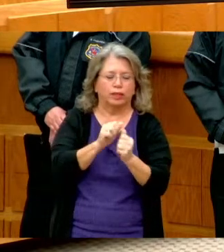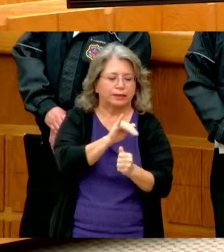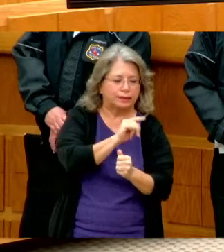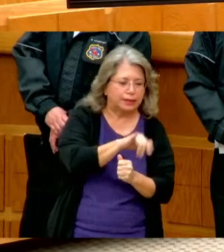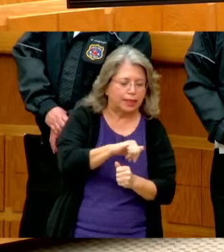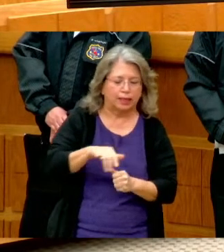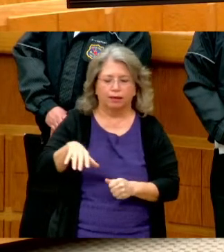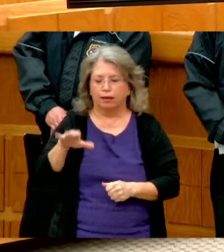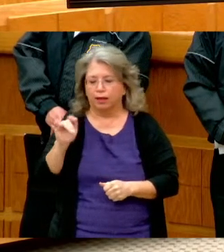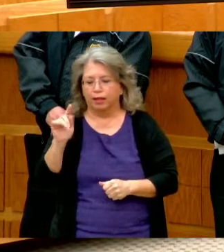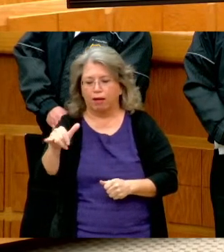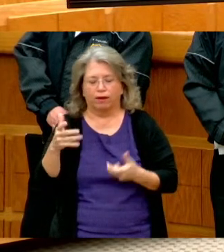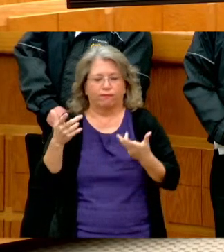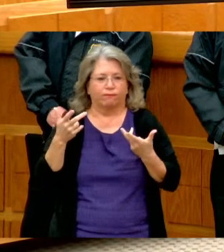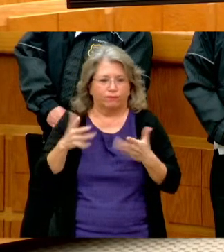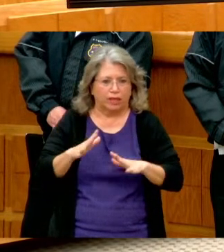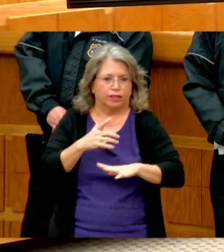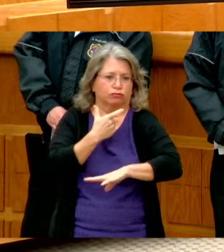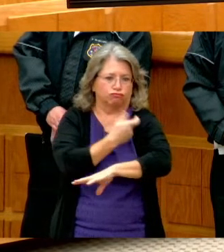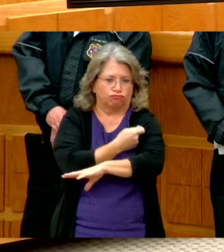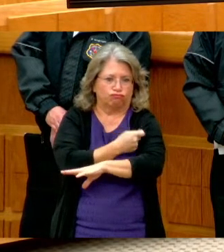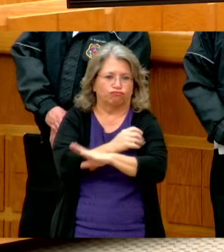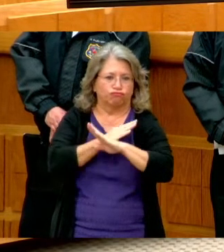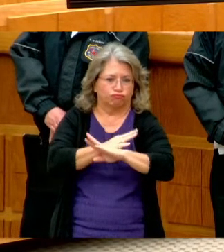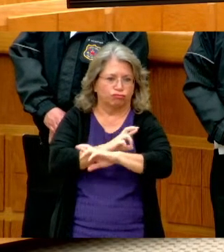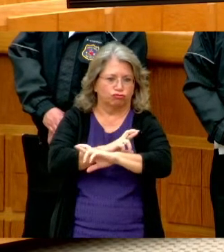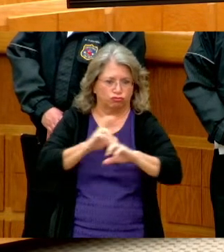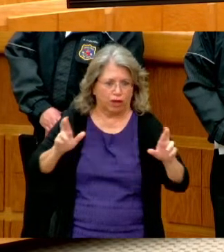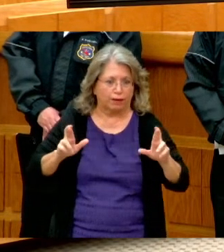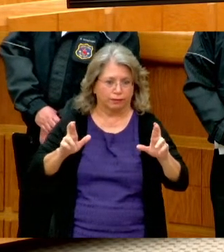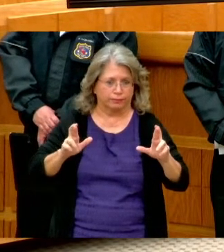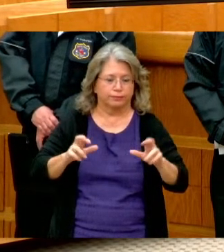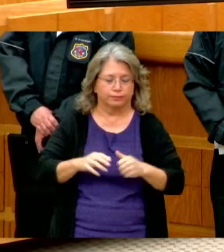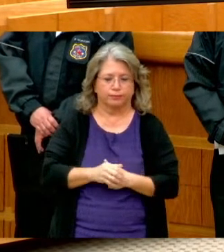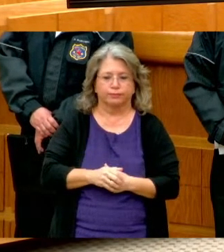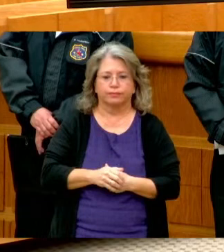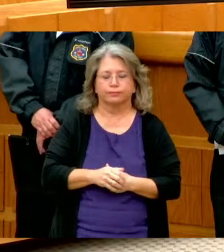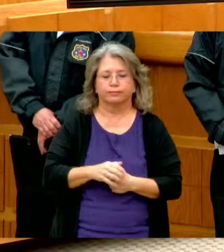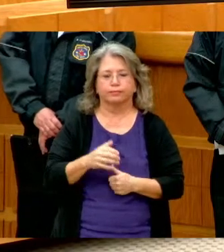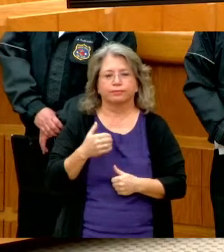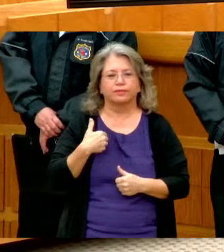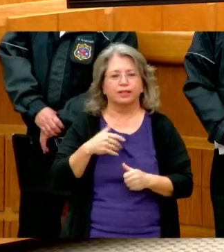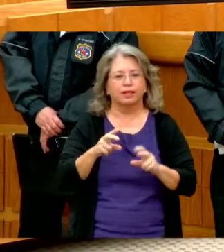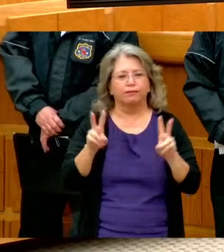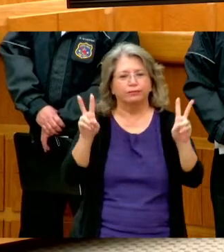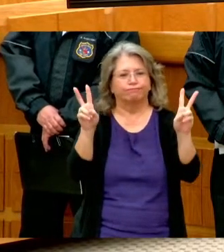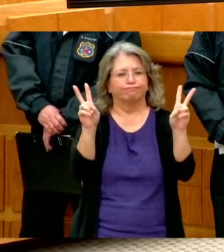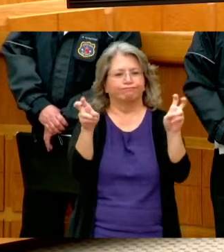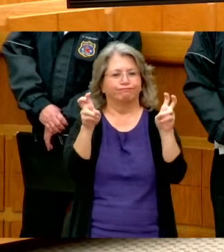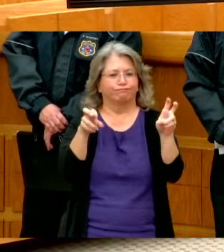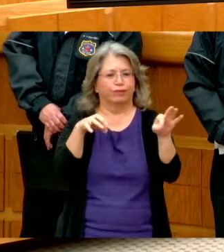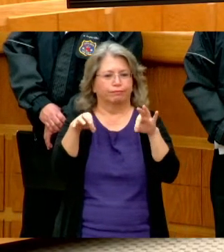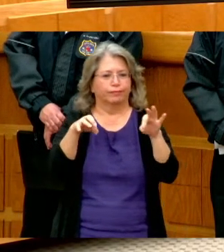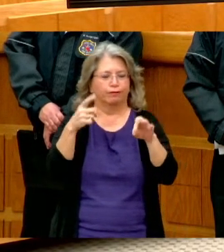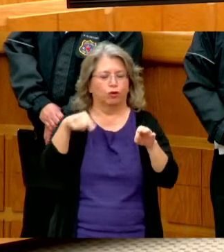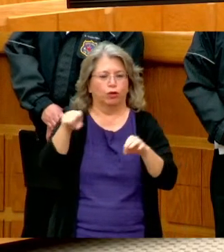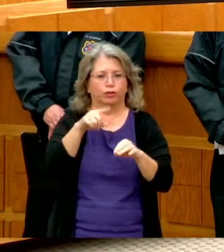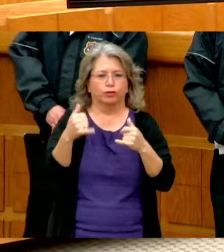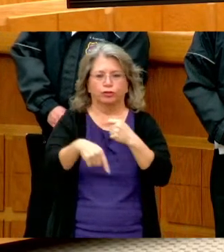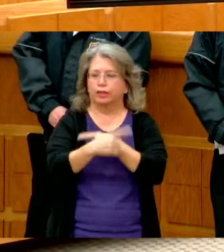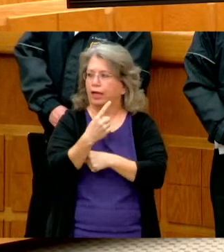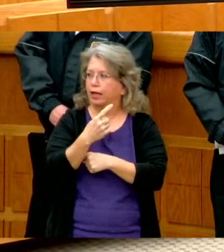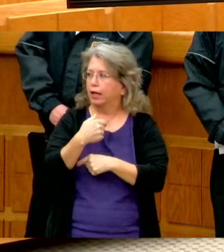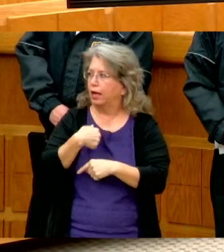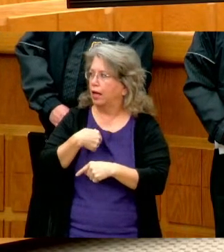are also immunized. So I have a metaphor for you today, and I greeted the mayor, although he